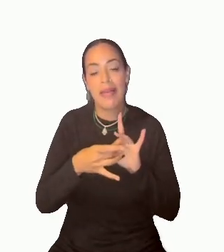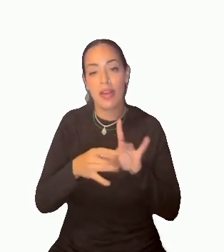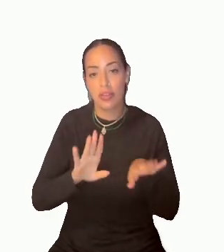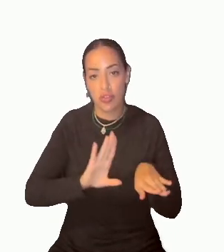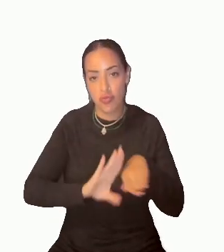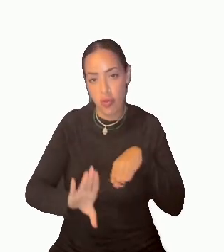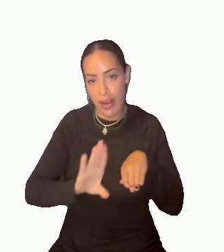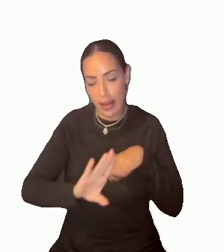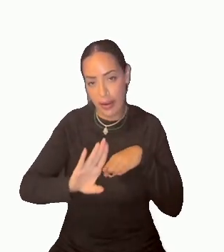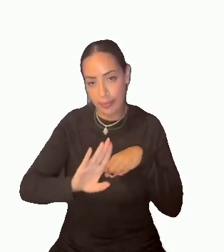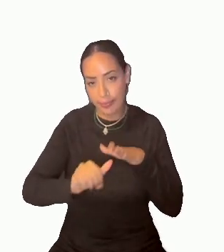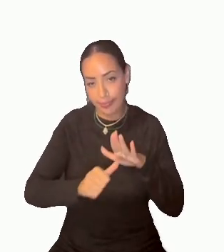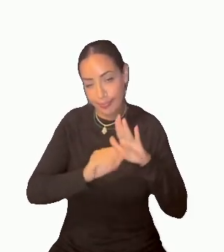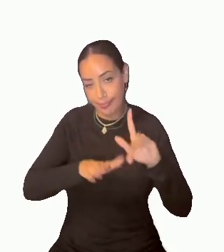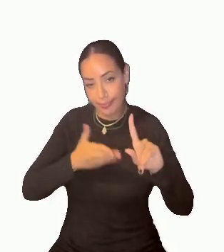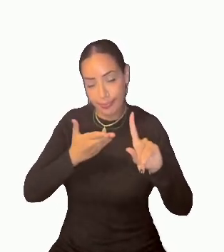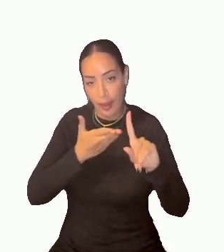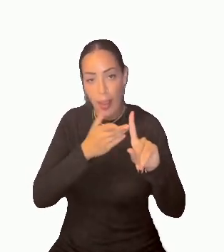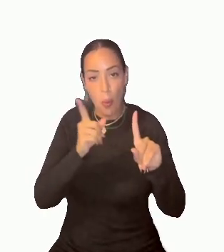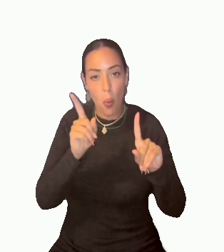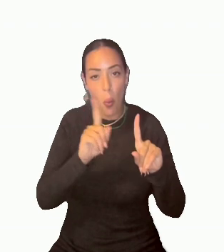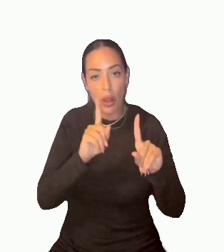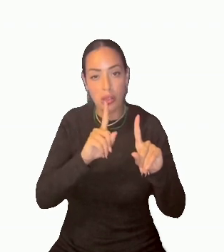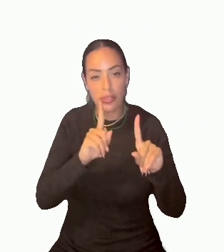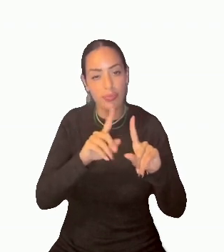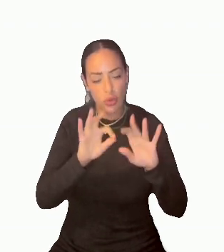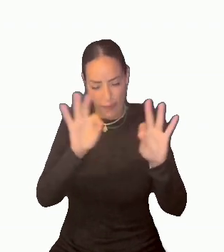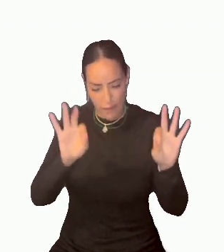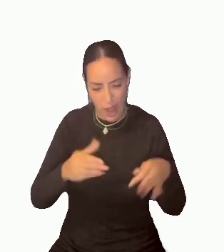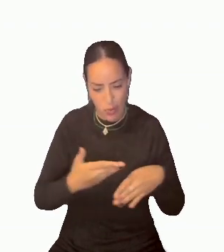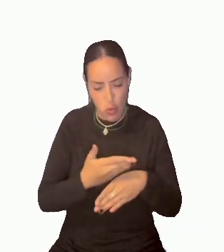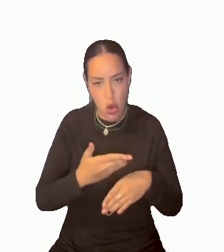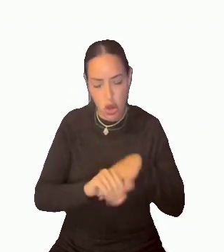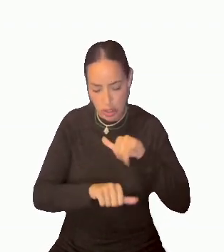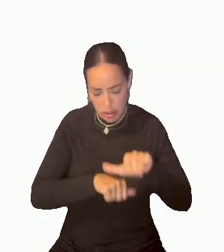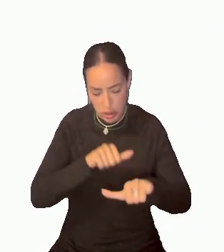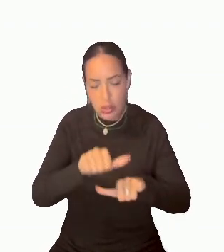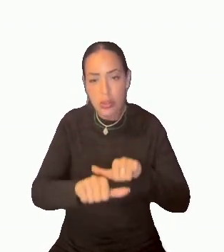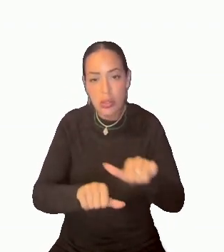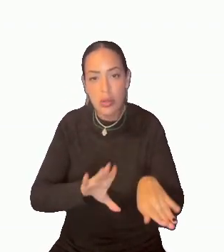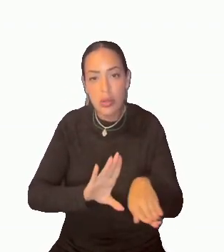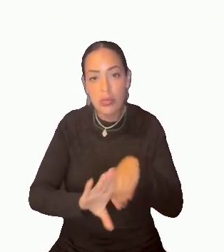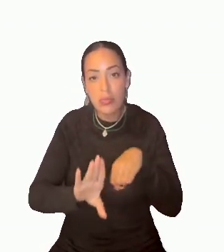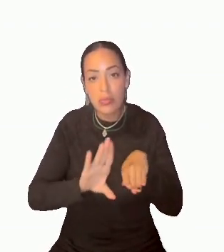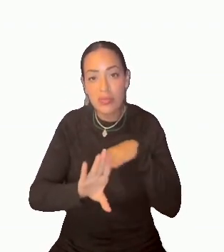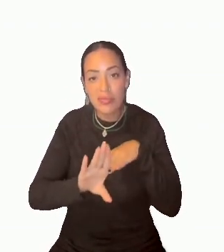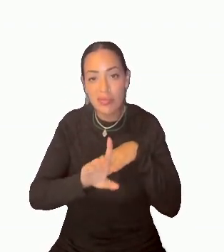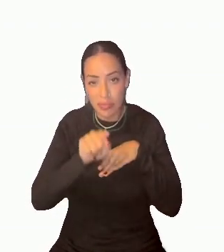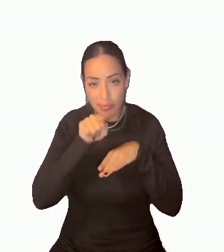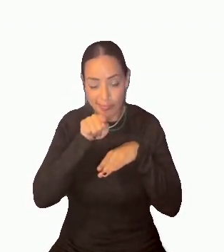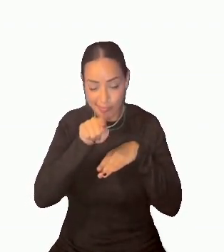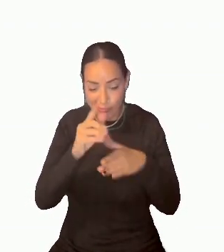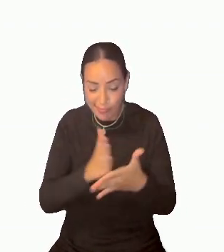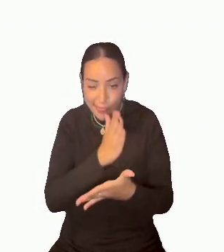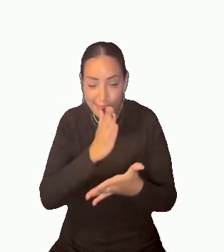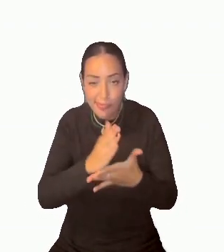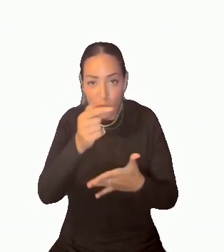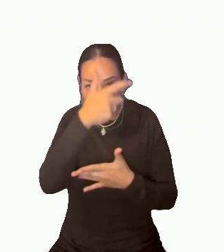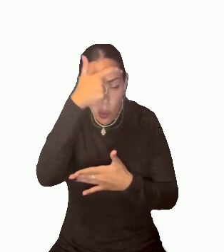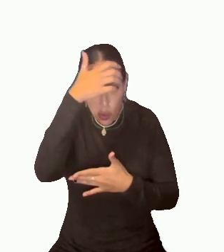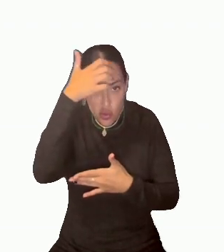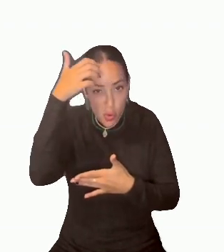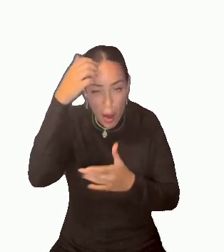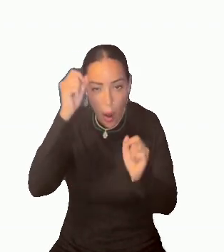The main aim of this training is to provide you with a framework for practice which is underpinned by a trauma-informed approach. To do this,